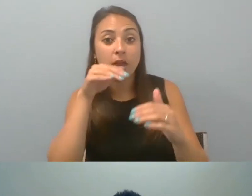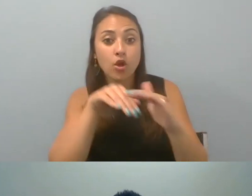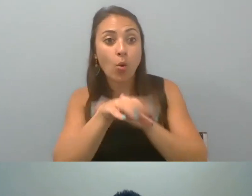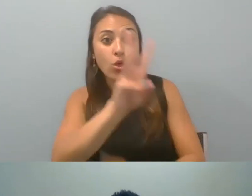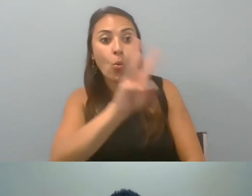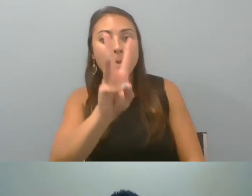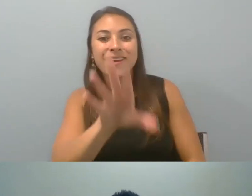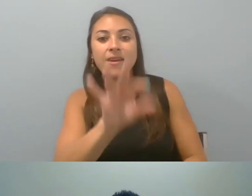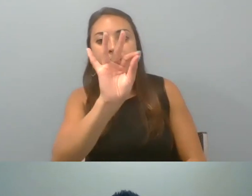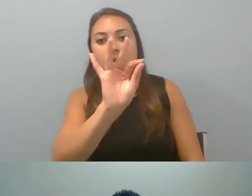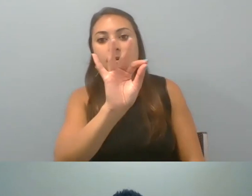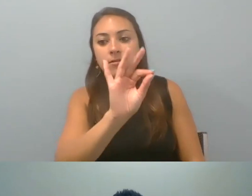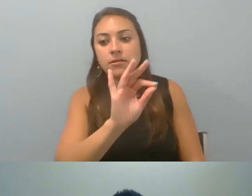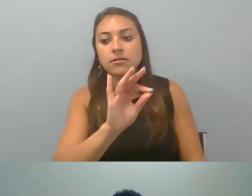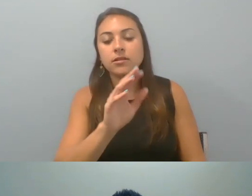they need there. So that's